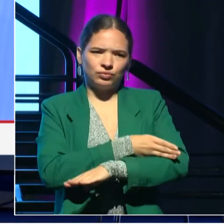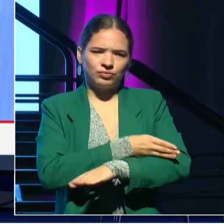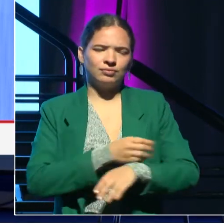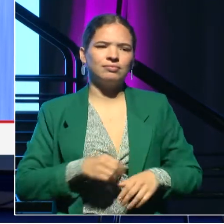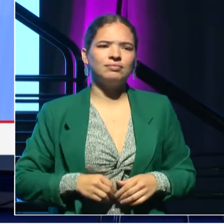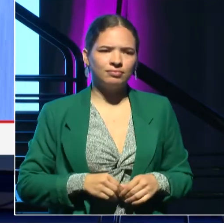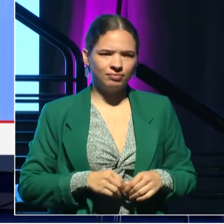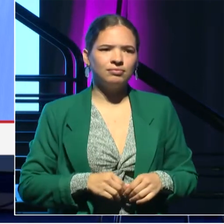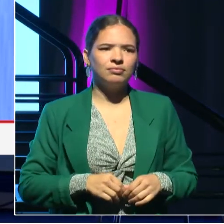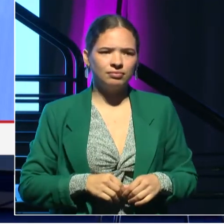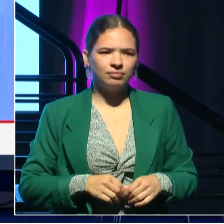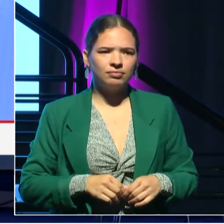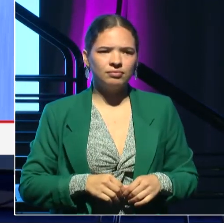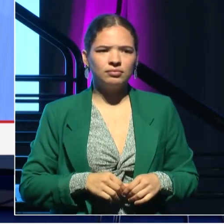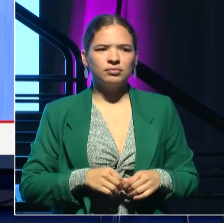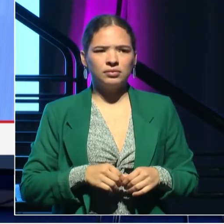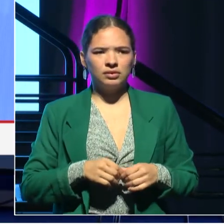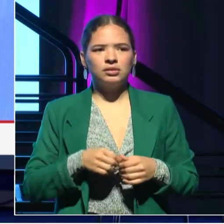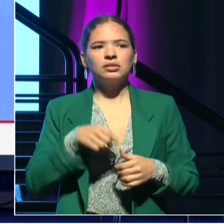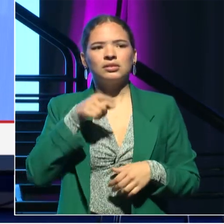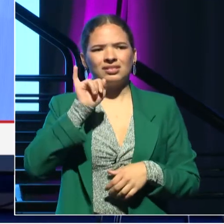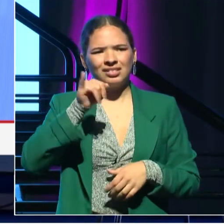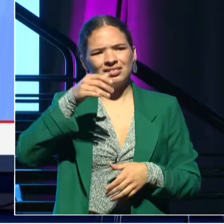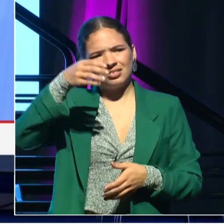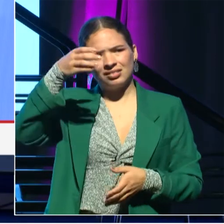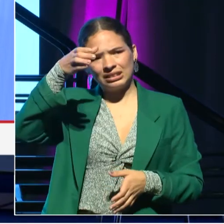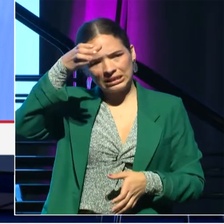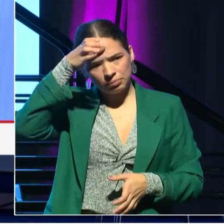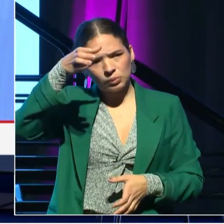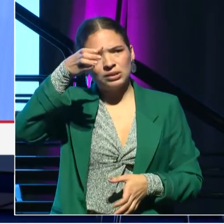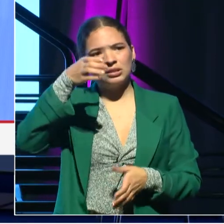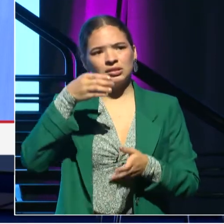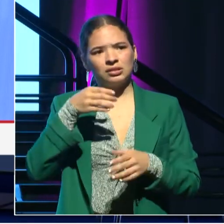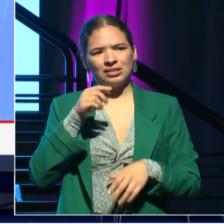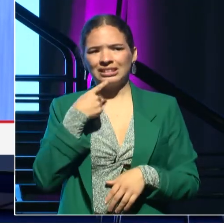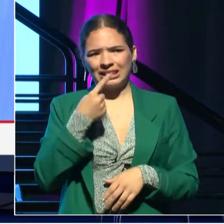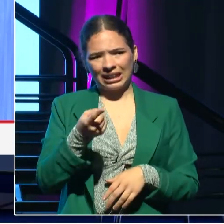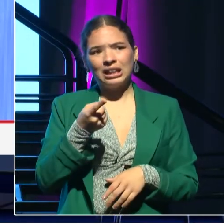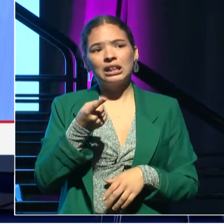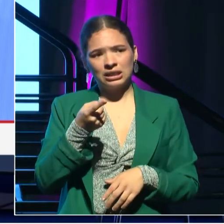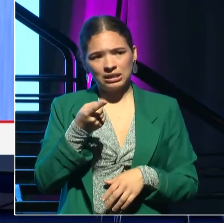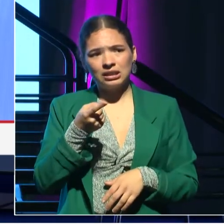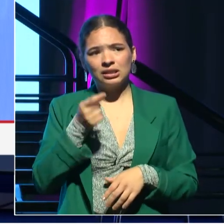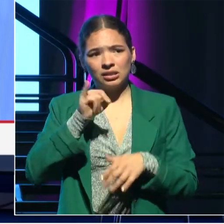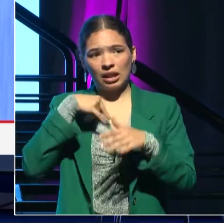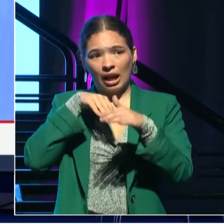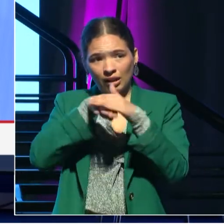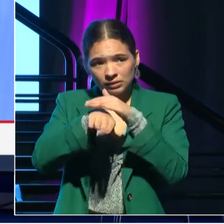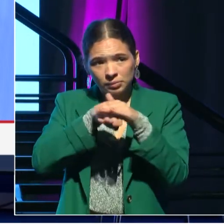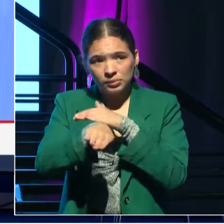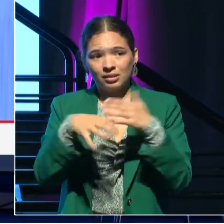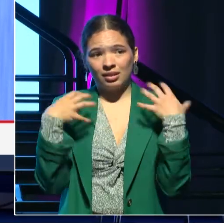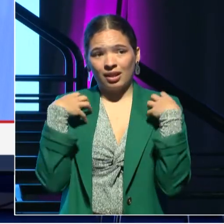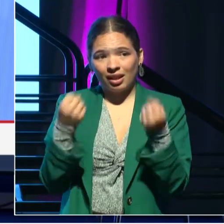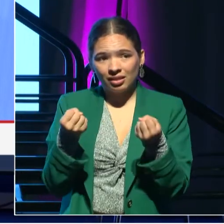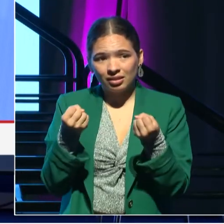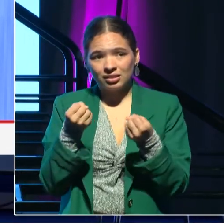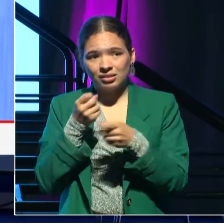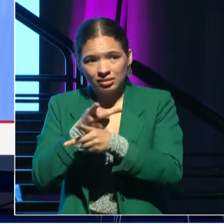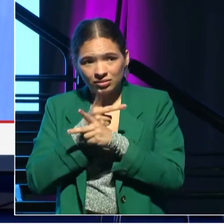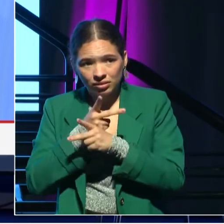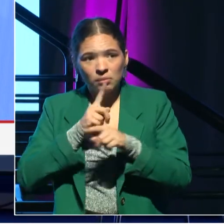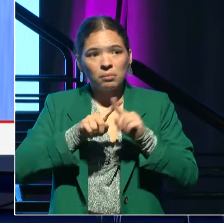it's just as important to access health care, it is also important to have safe